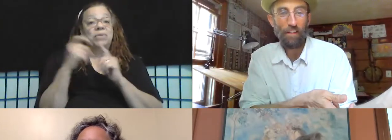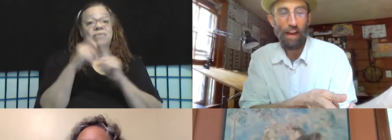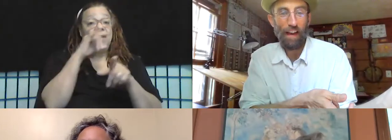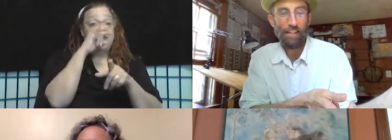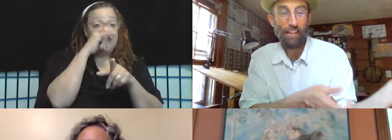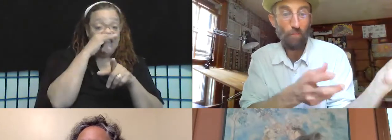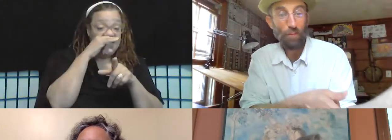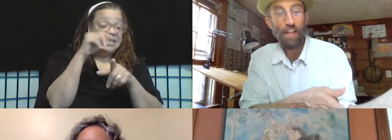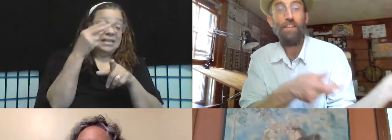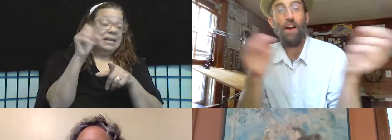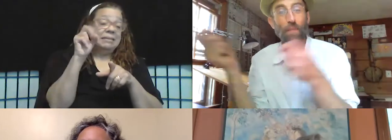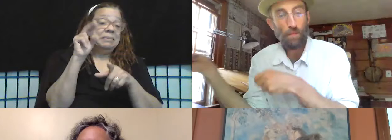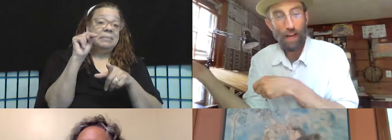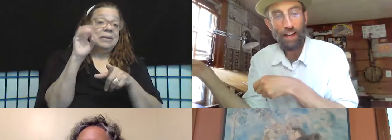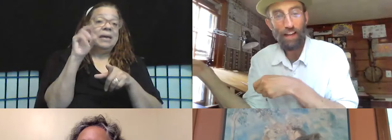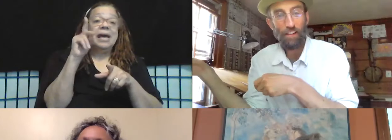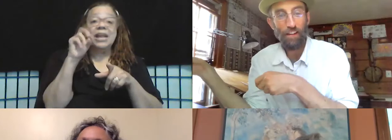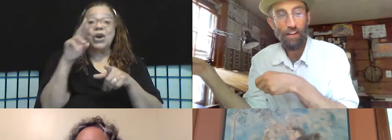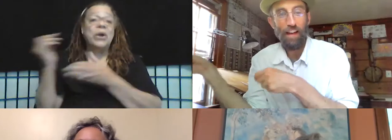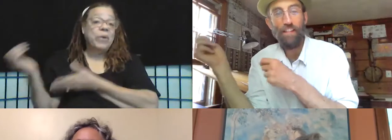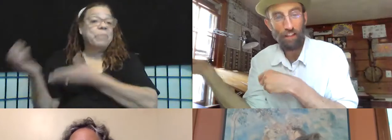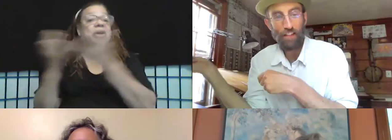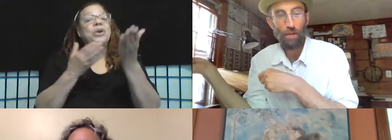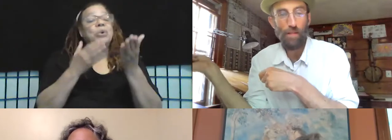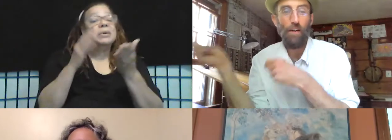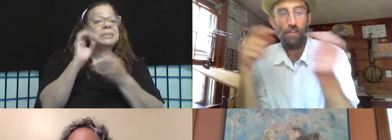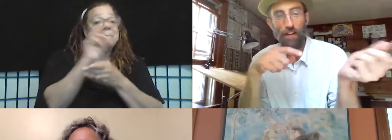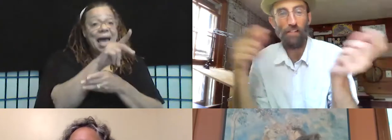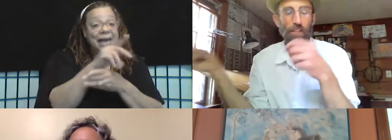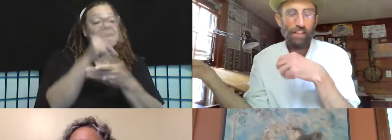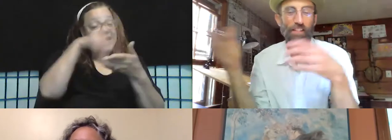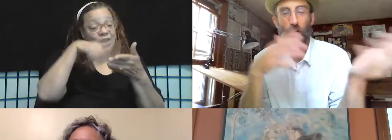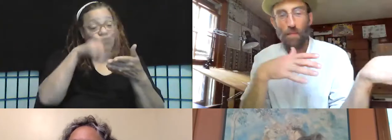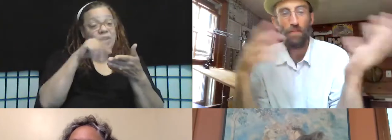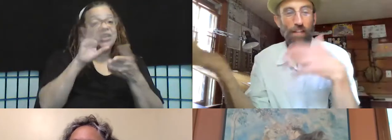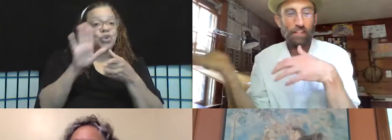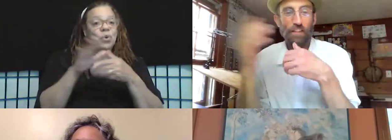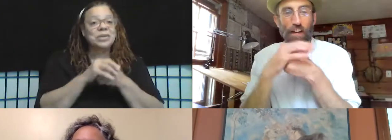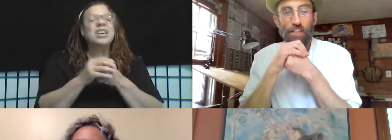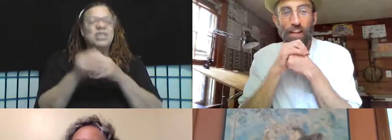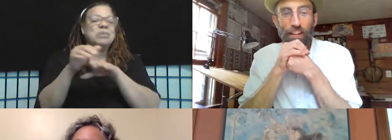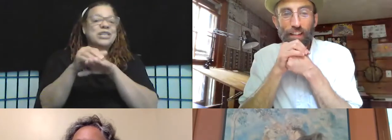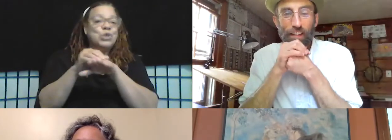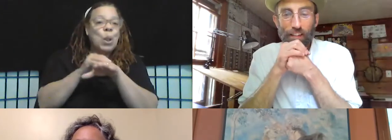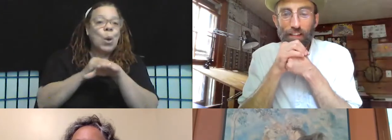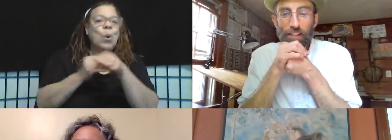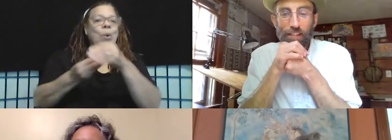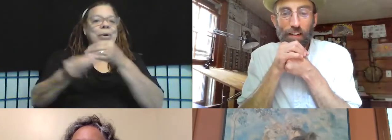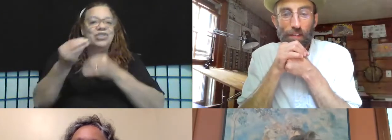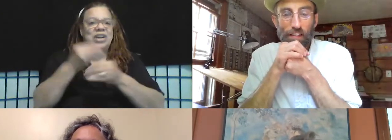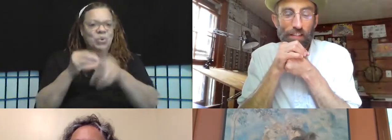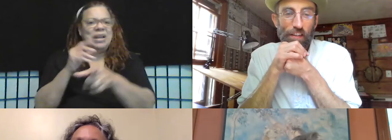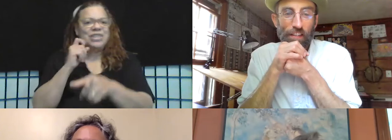in Henniker, and then we'll take your comics back to Henniker and they'll get to read about your town. So it's a slow motion exchange. Wow, that's very